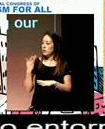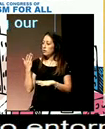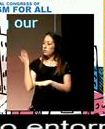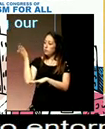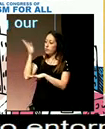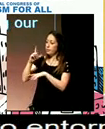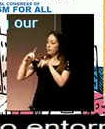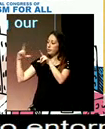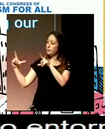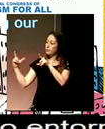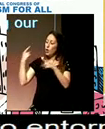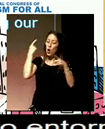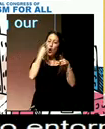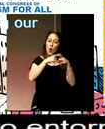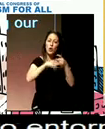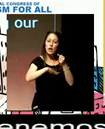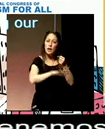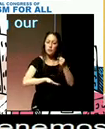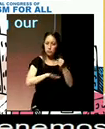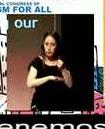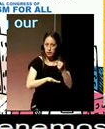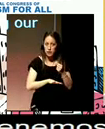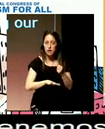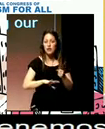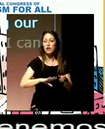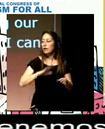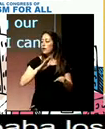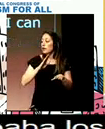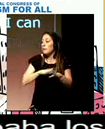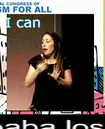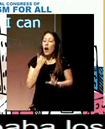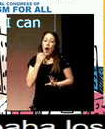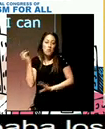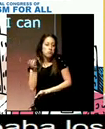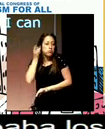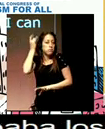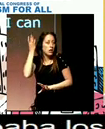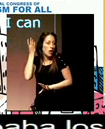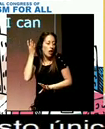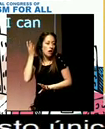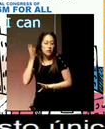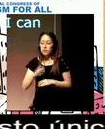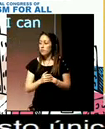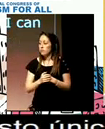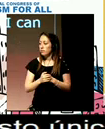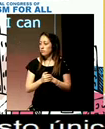chart where I mention different elements that we have to take into